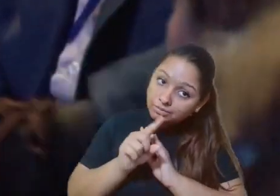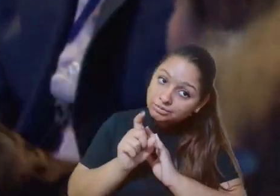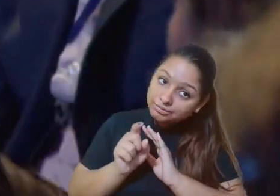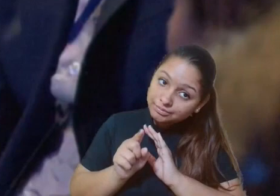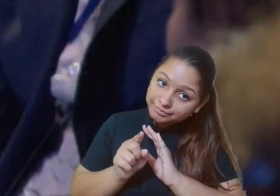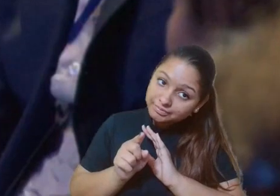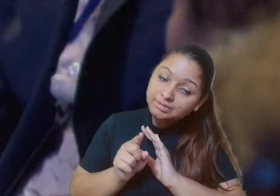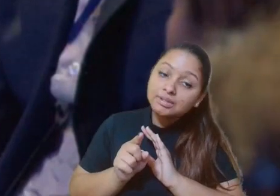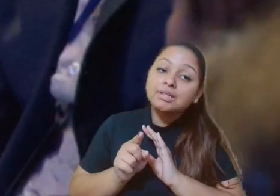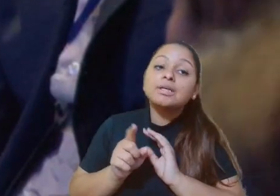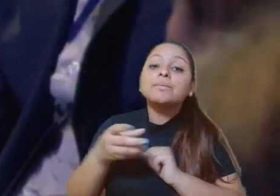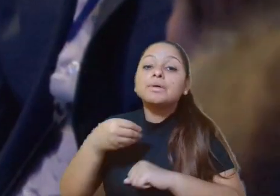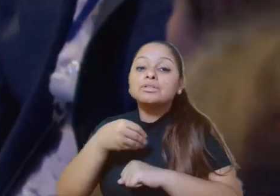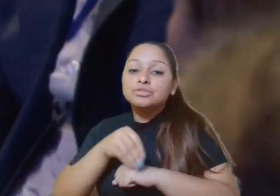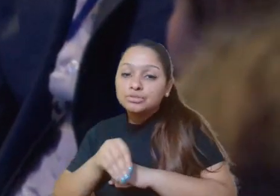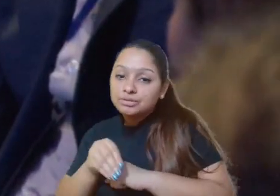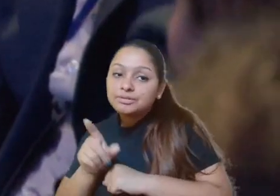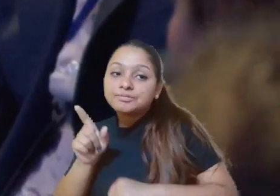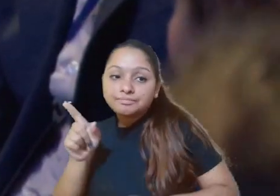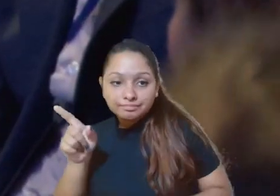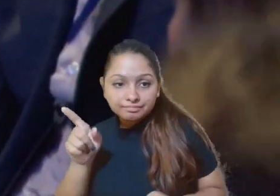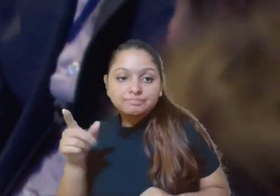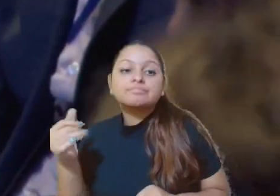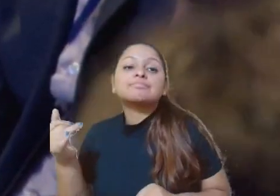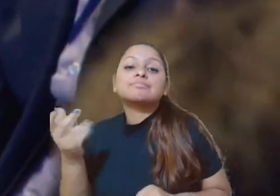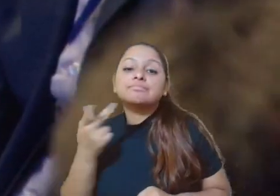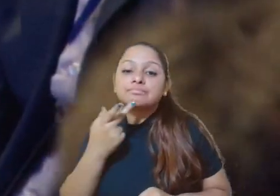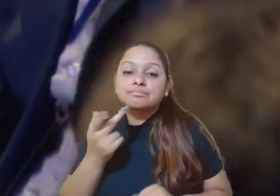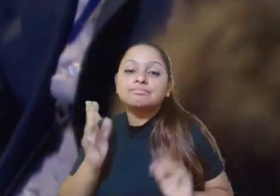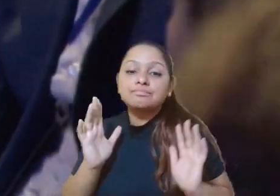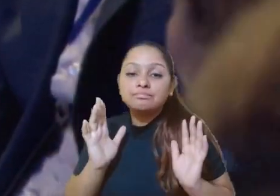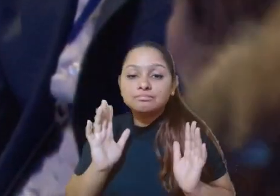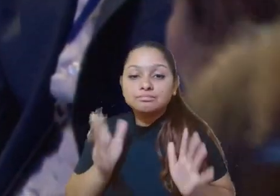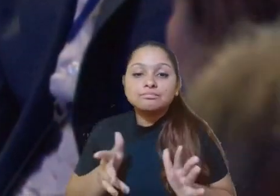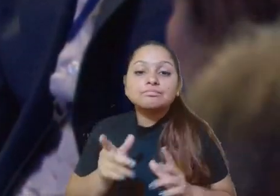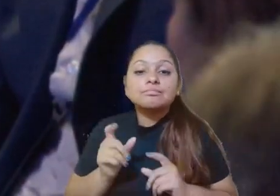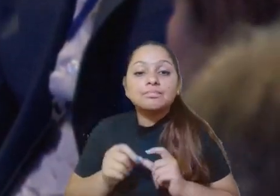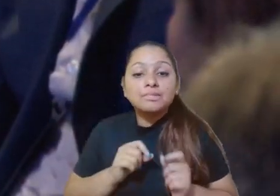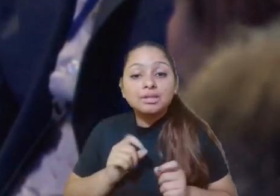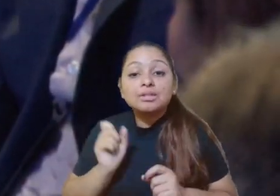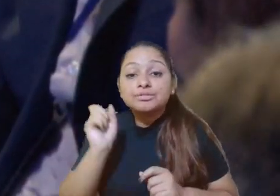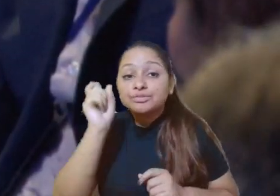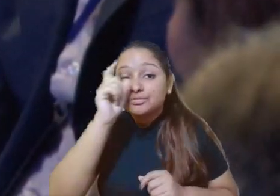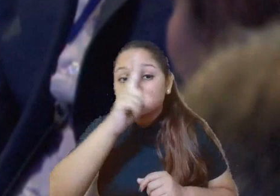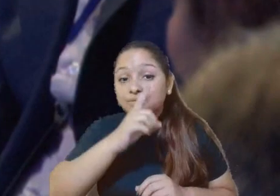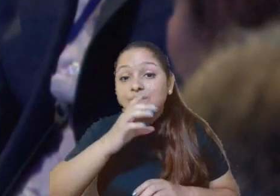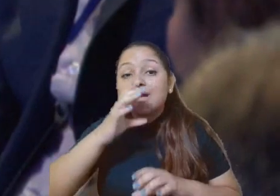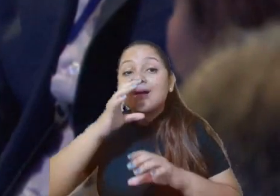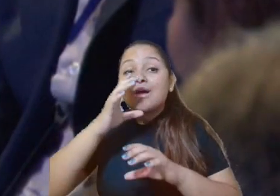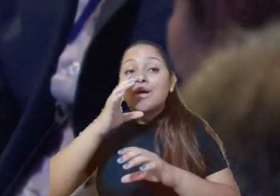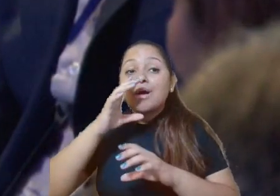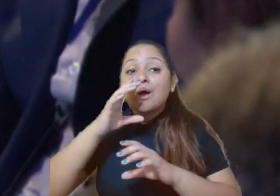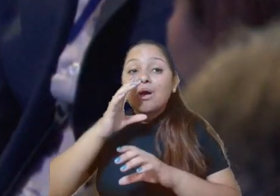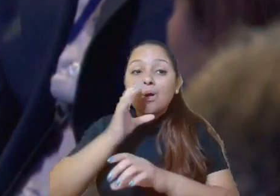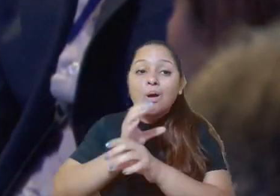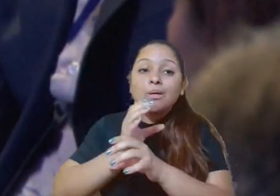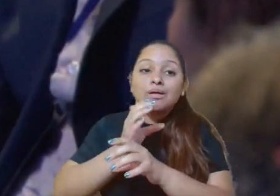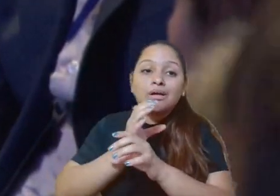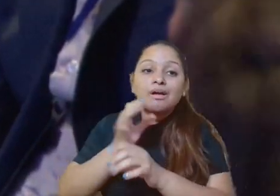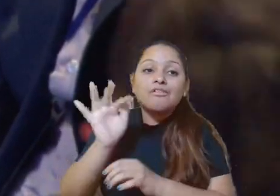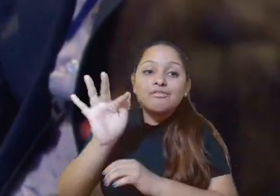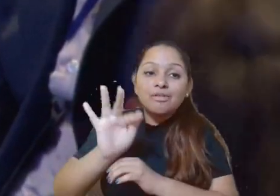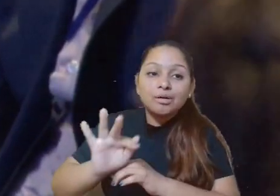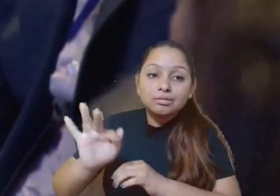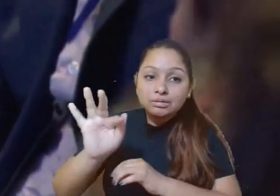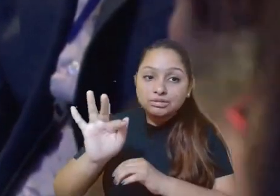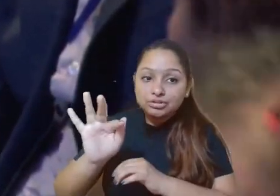mentioned and Fernando mentioned, and also the panel discussed this about the challenge of communication with universities and the